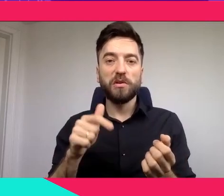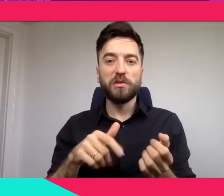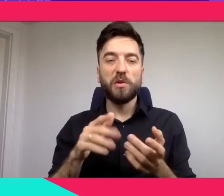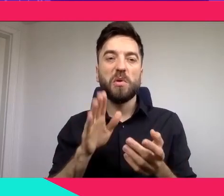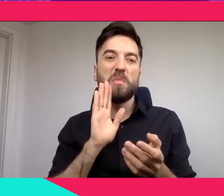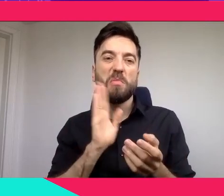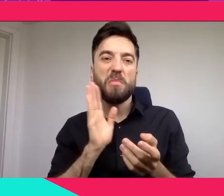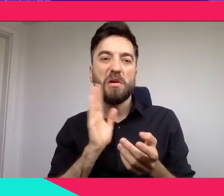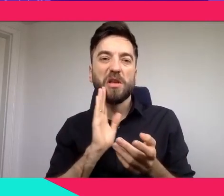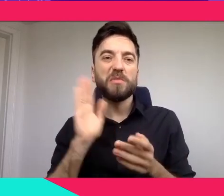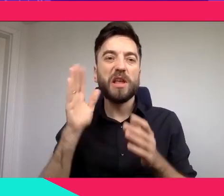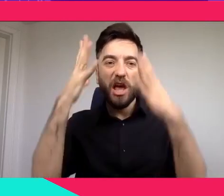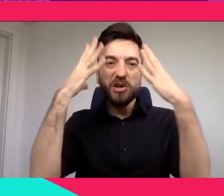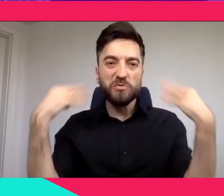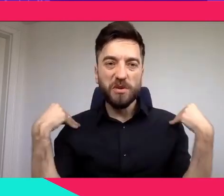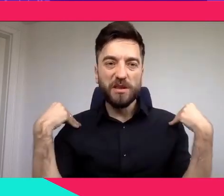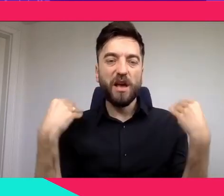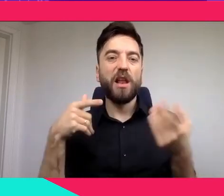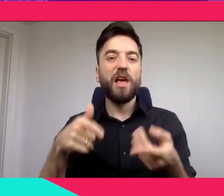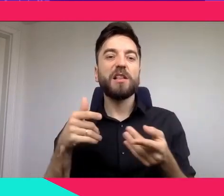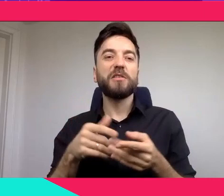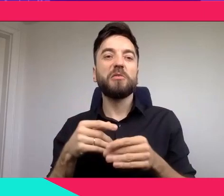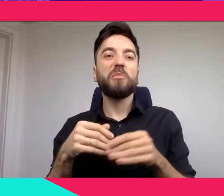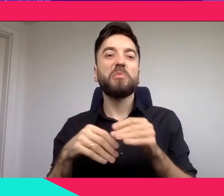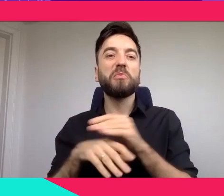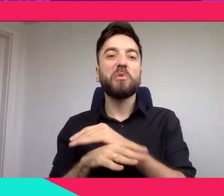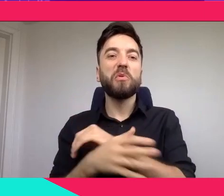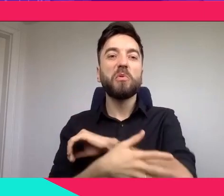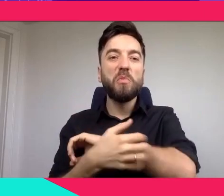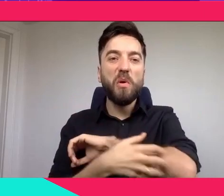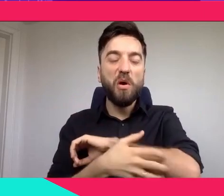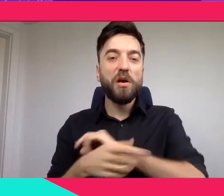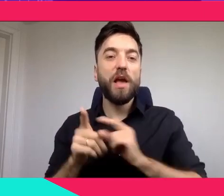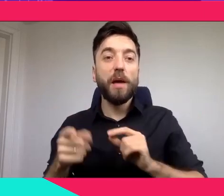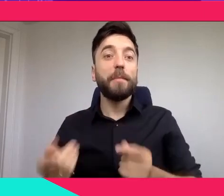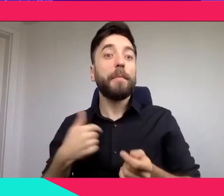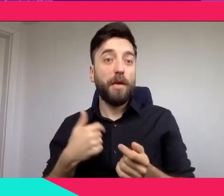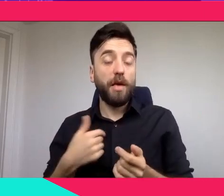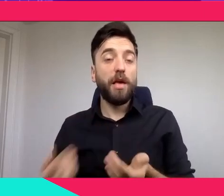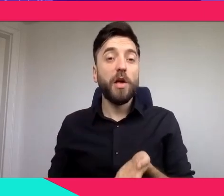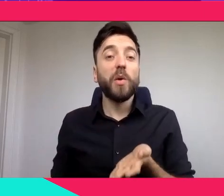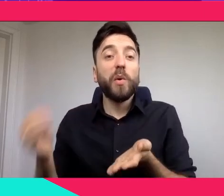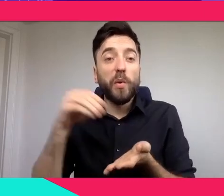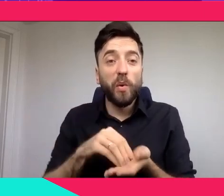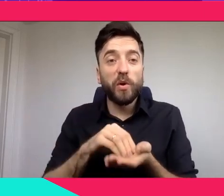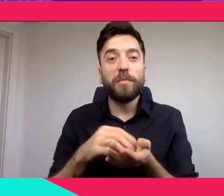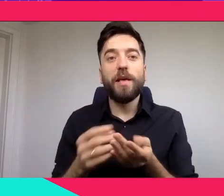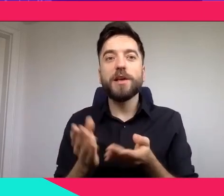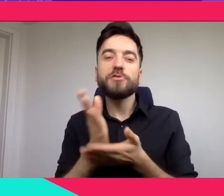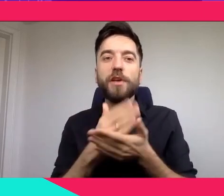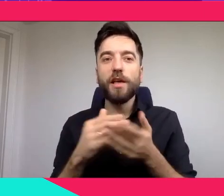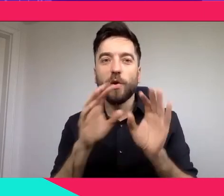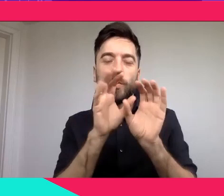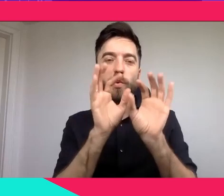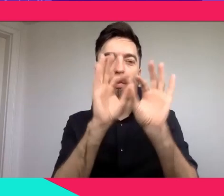of this place, making it much more personal and reflective of the people who use it.